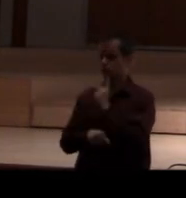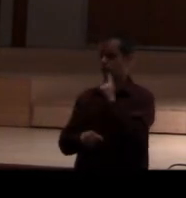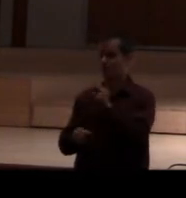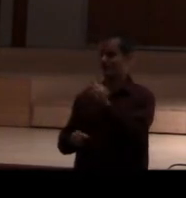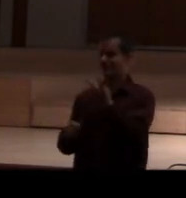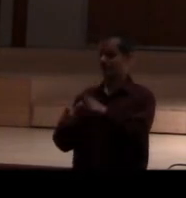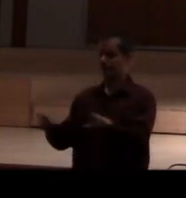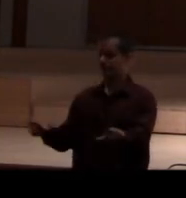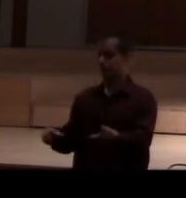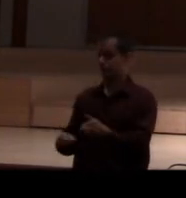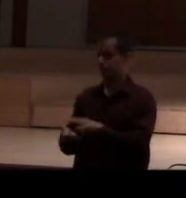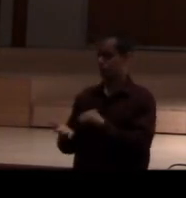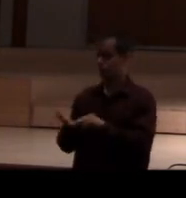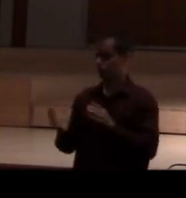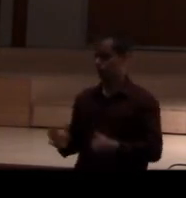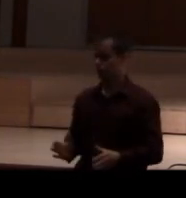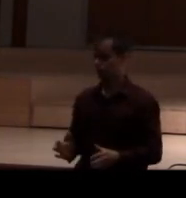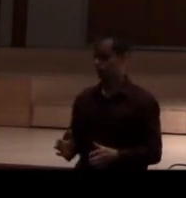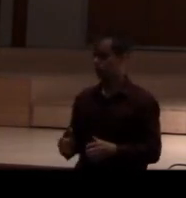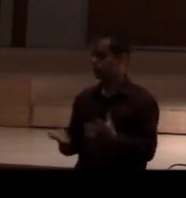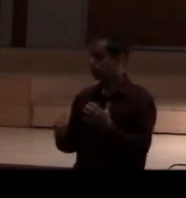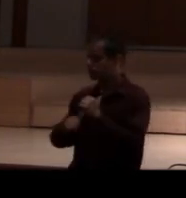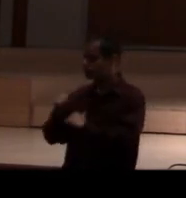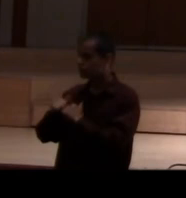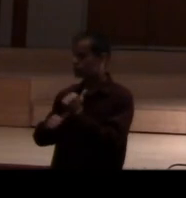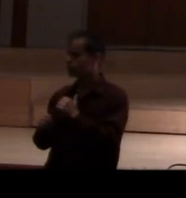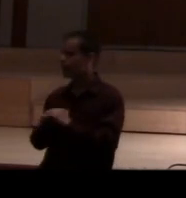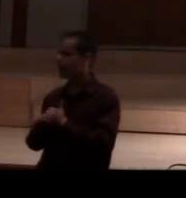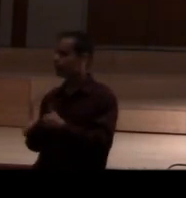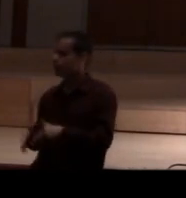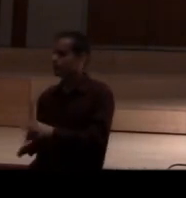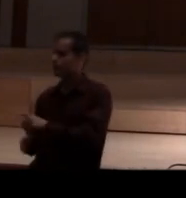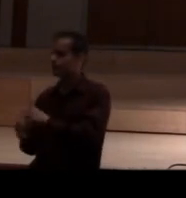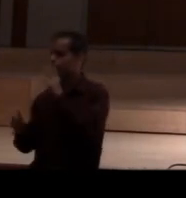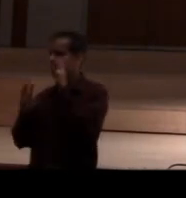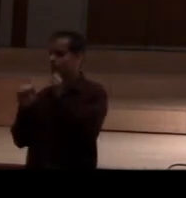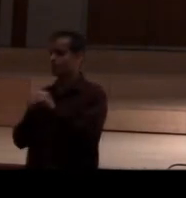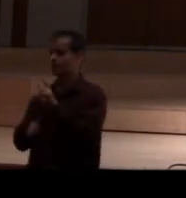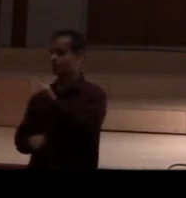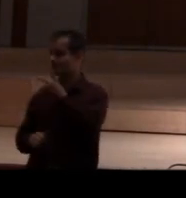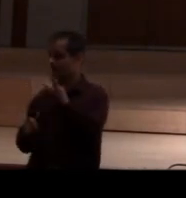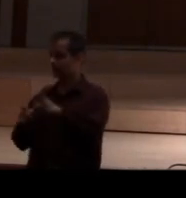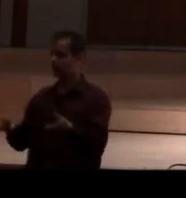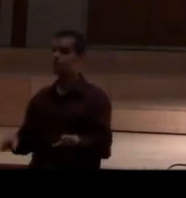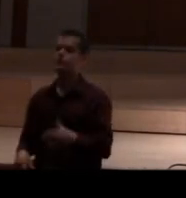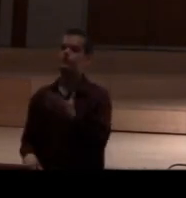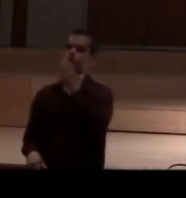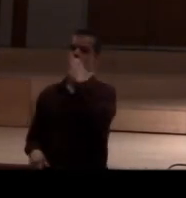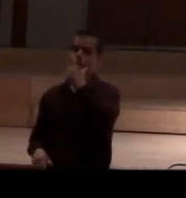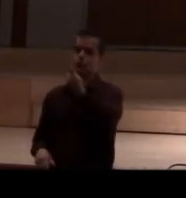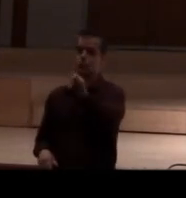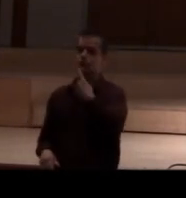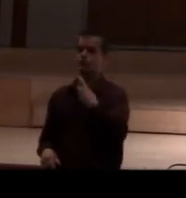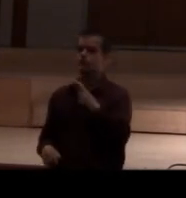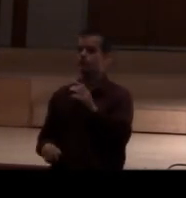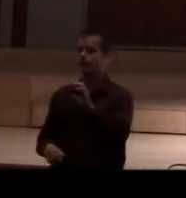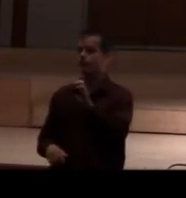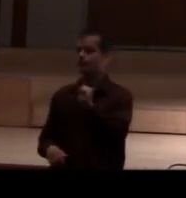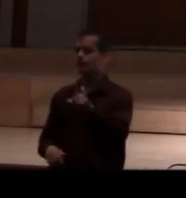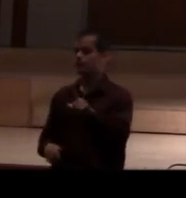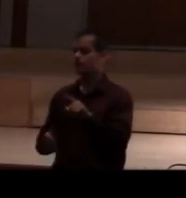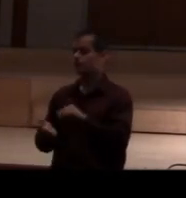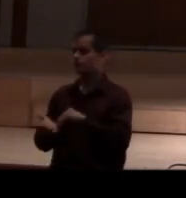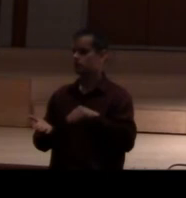structure that would allow them to be creative in second language? That's a really good question from the perspective of ESL